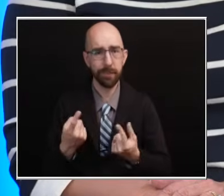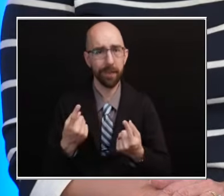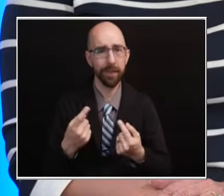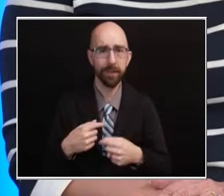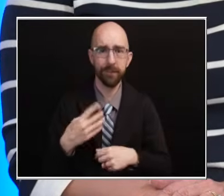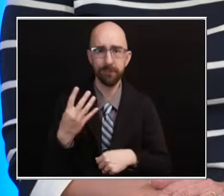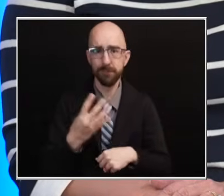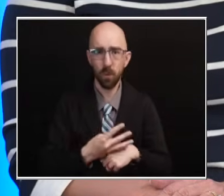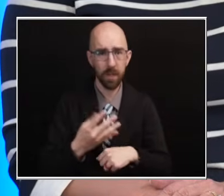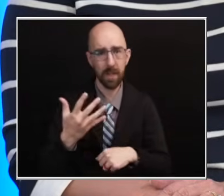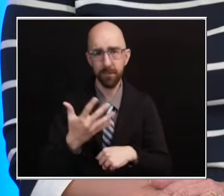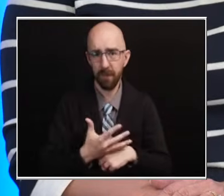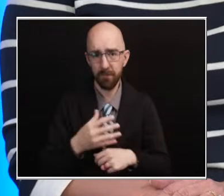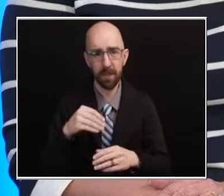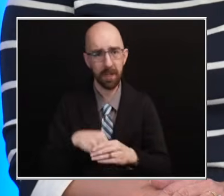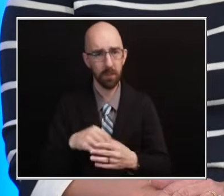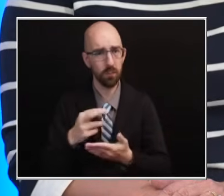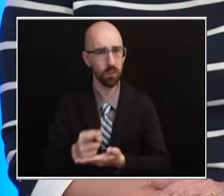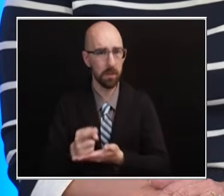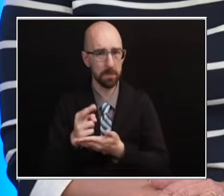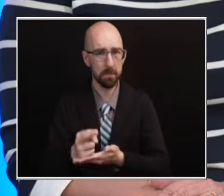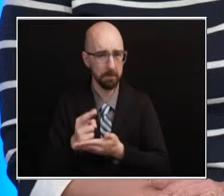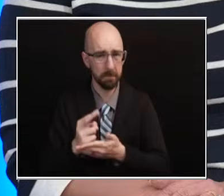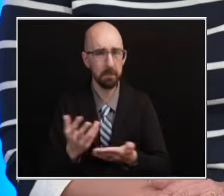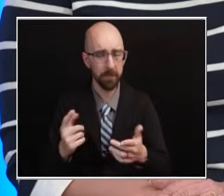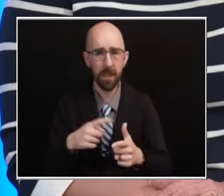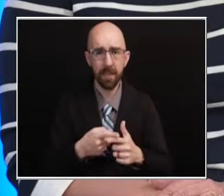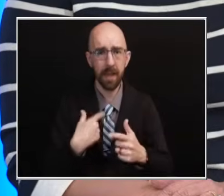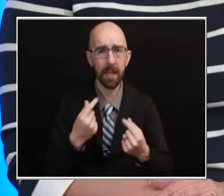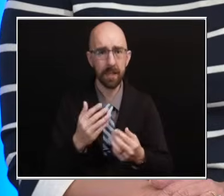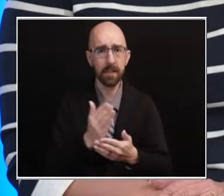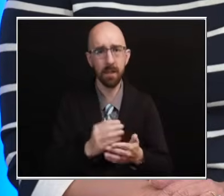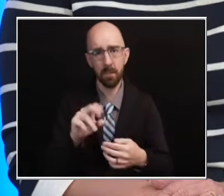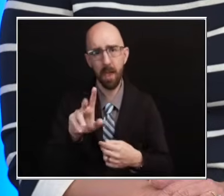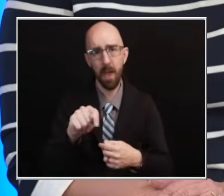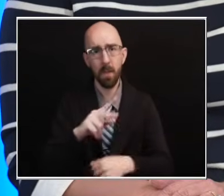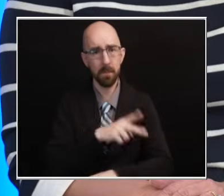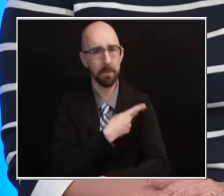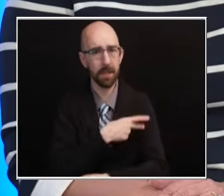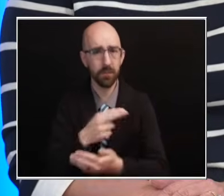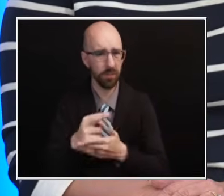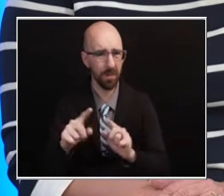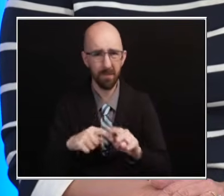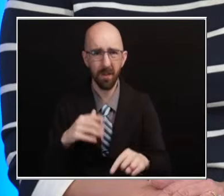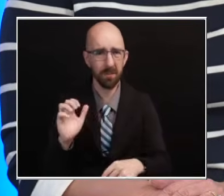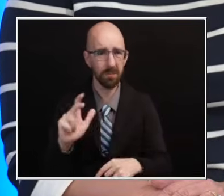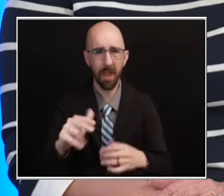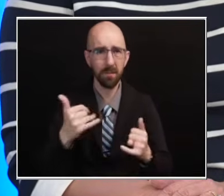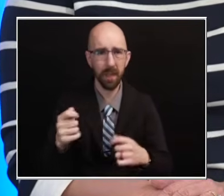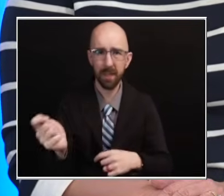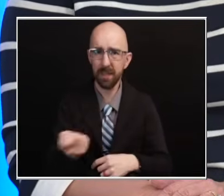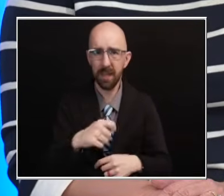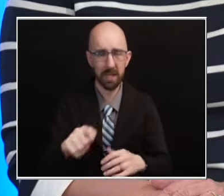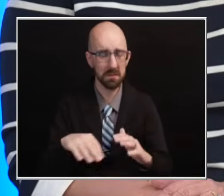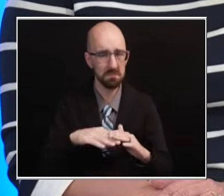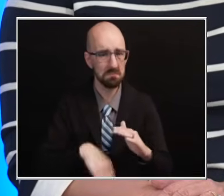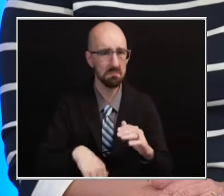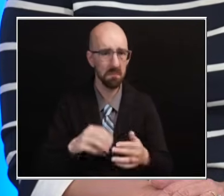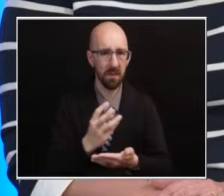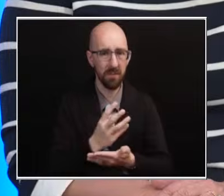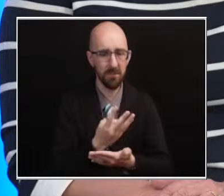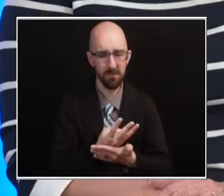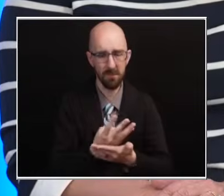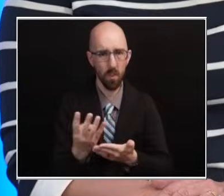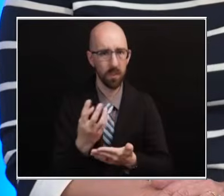days in rehab, and then I did some outpatient rehab, but I was back on the tennis court within 4 to 6 weeks after I got out of